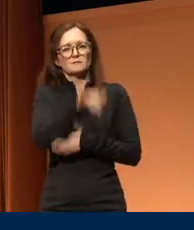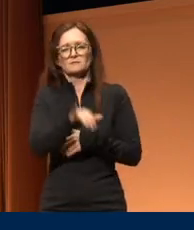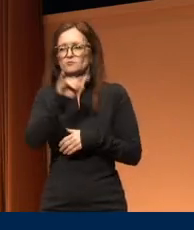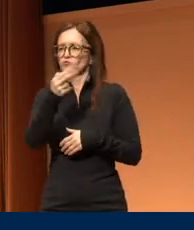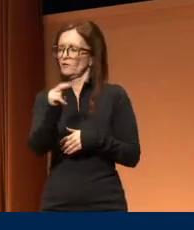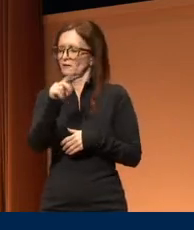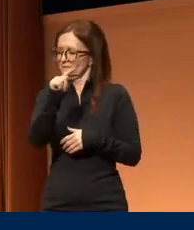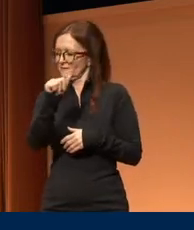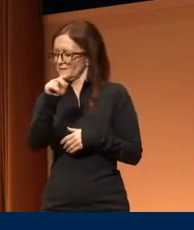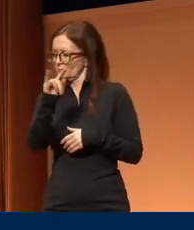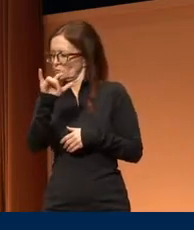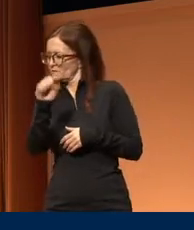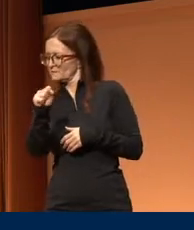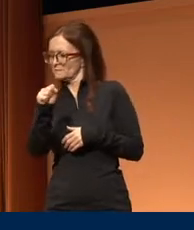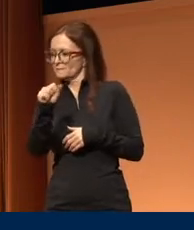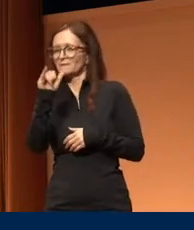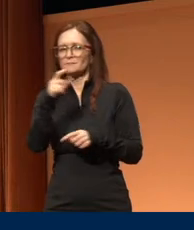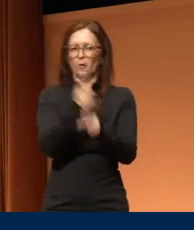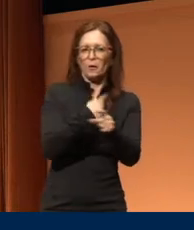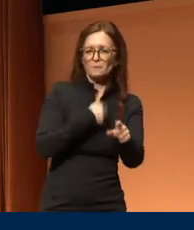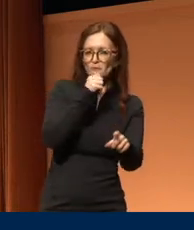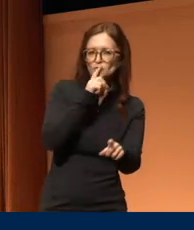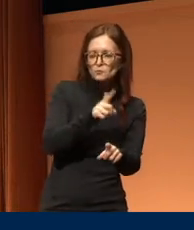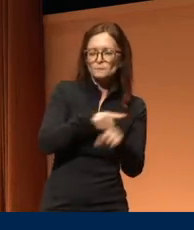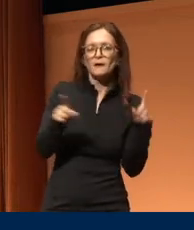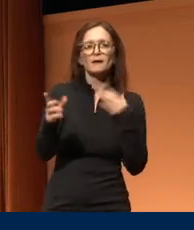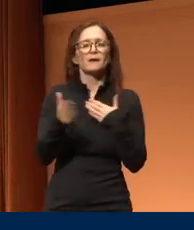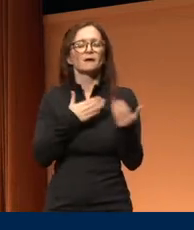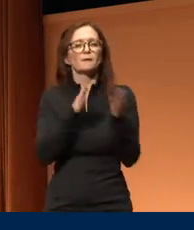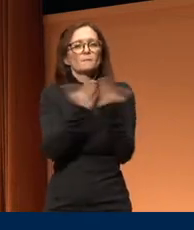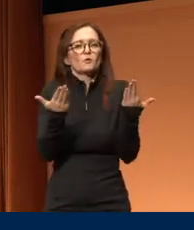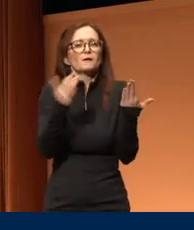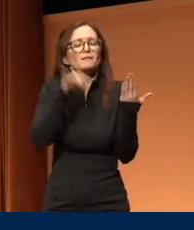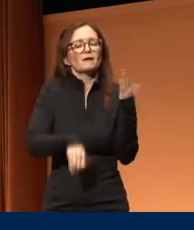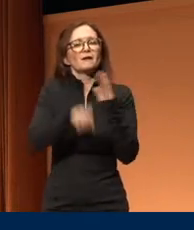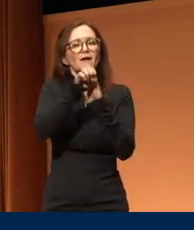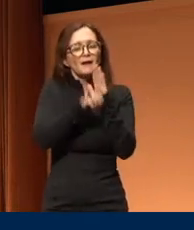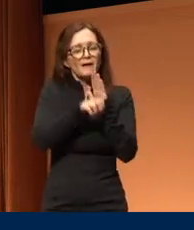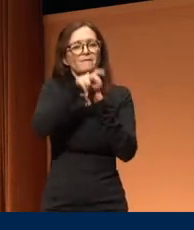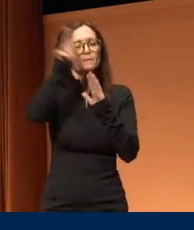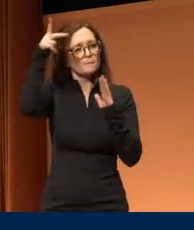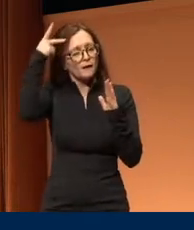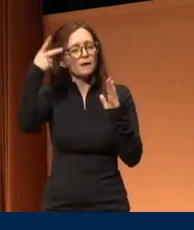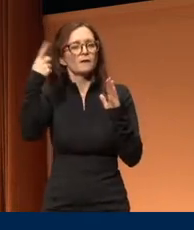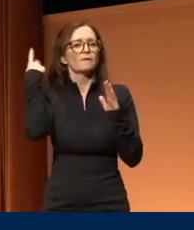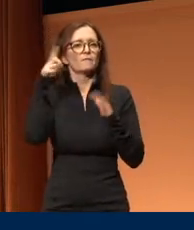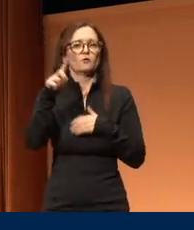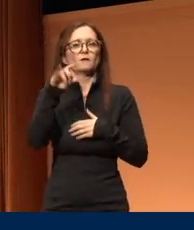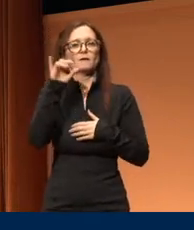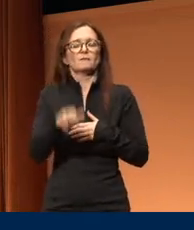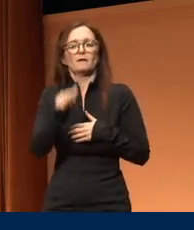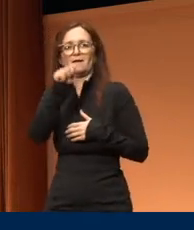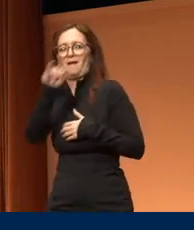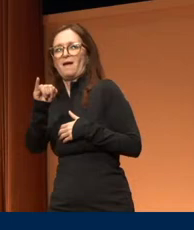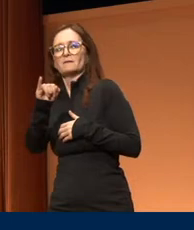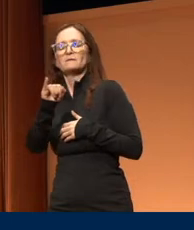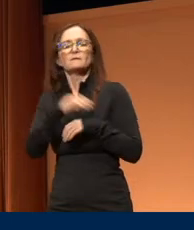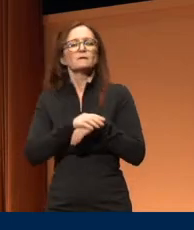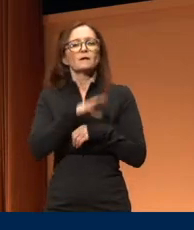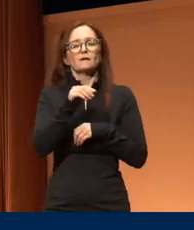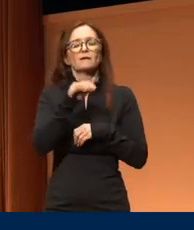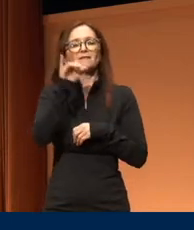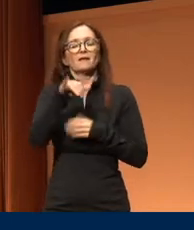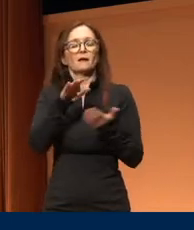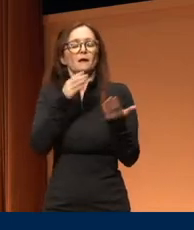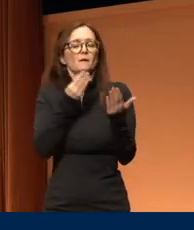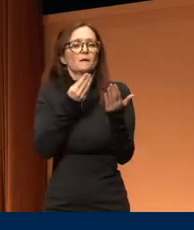Tasiolas, I hope that's correct, on a book on the ethics and politics of AI. This work is